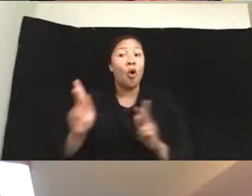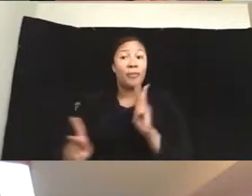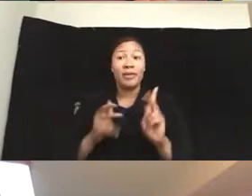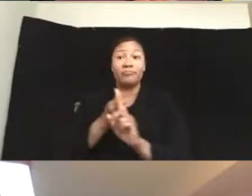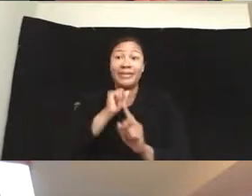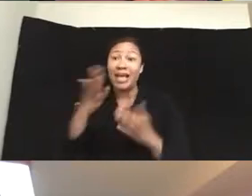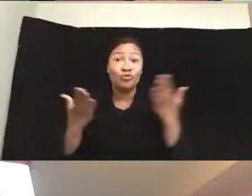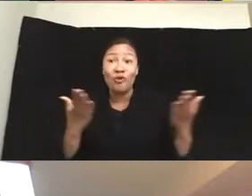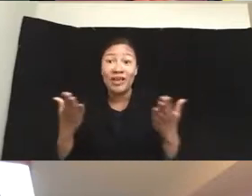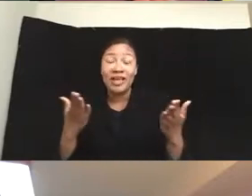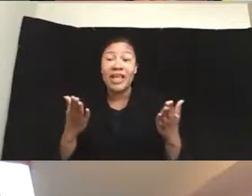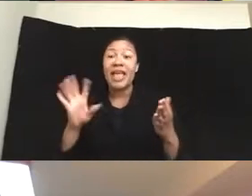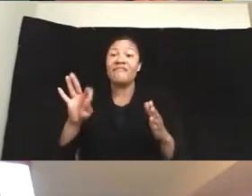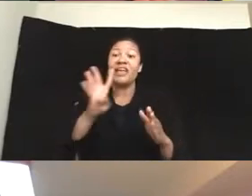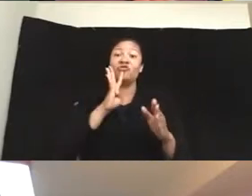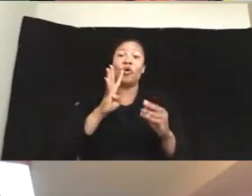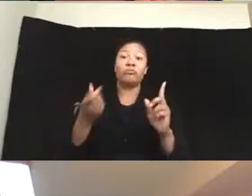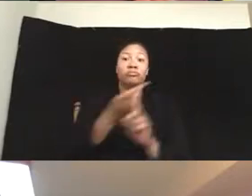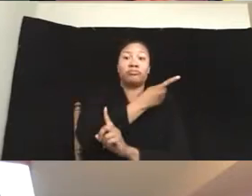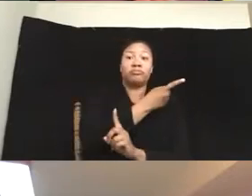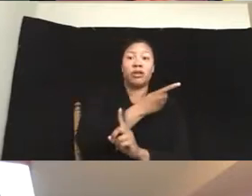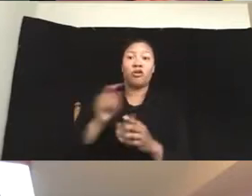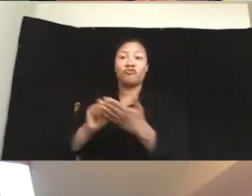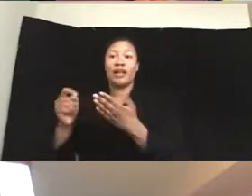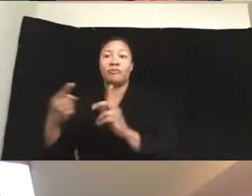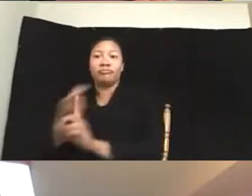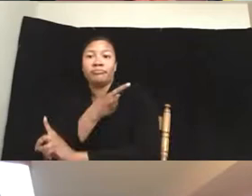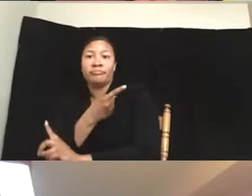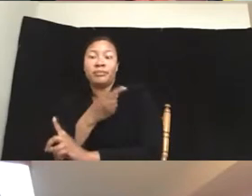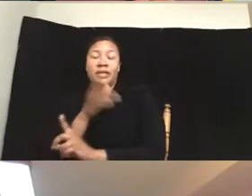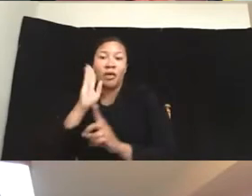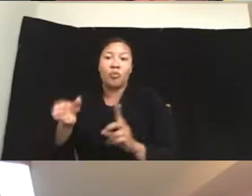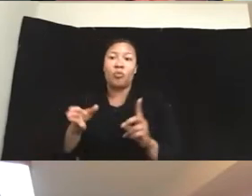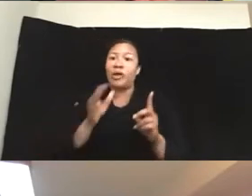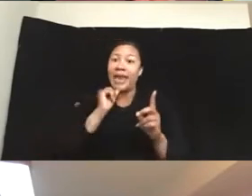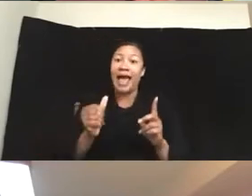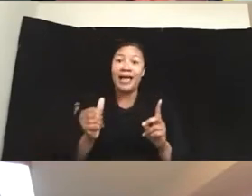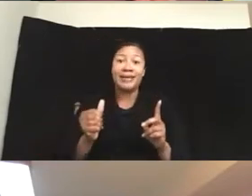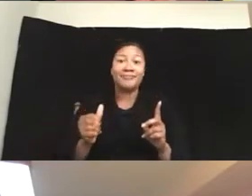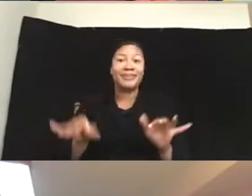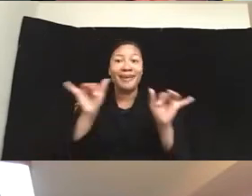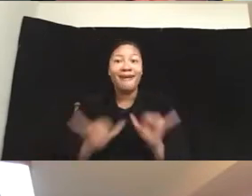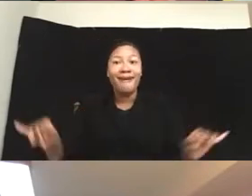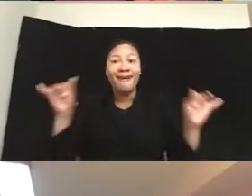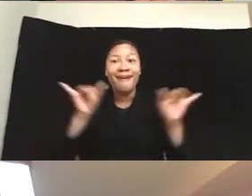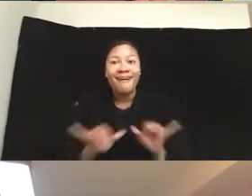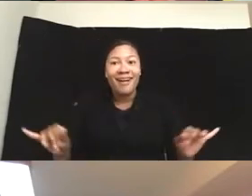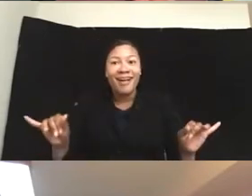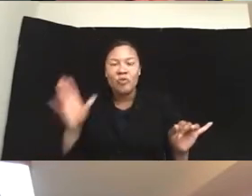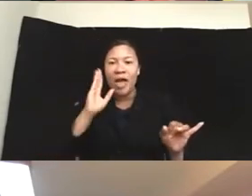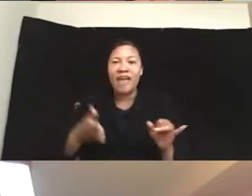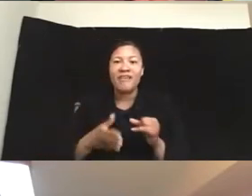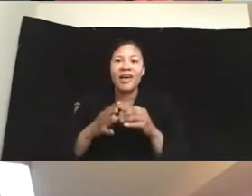about something else, write something else, guess what? It no longer is the norm. They're a small group, there'll be some small group of folks to